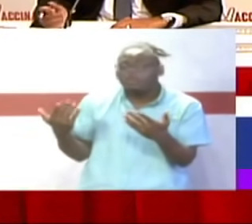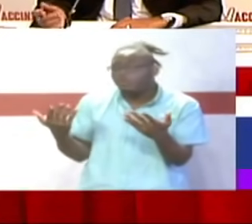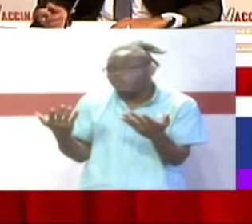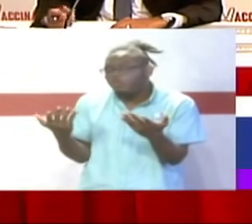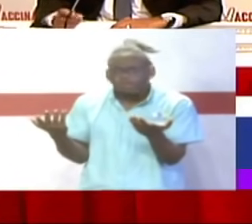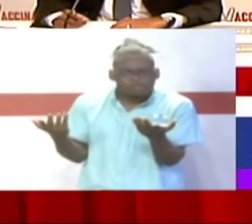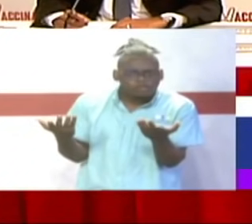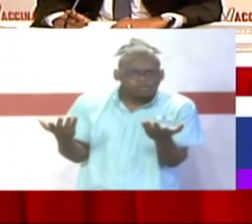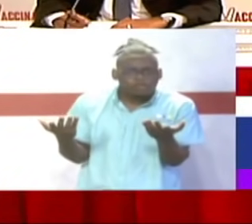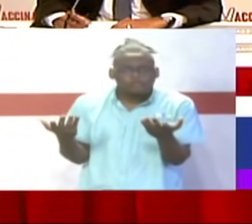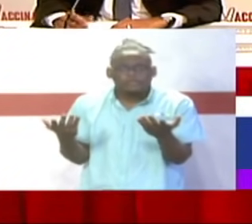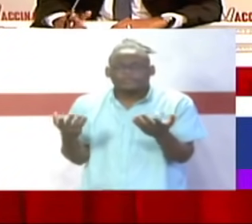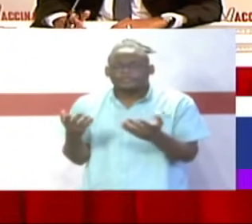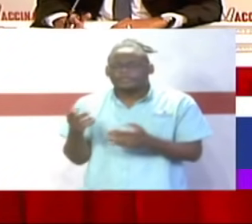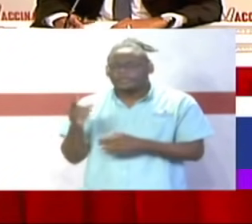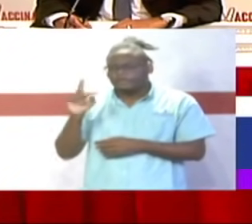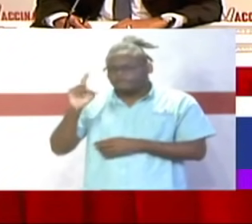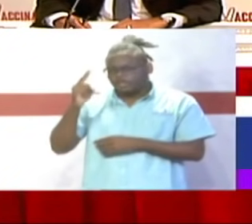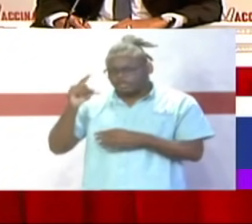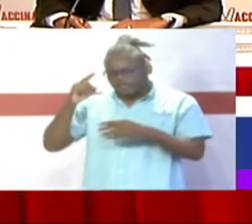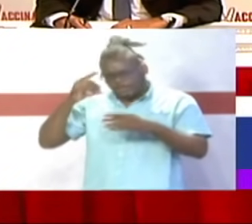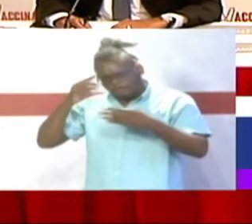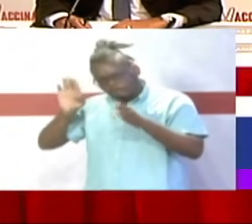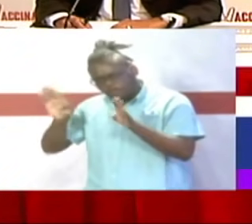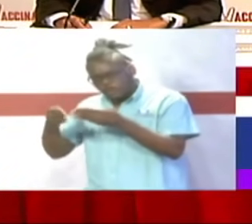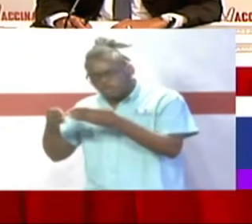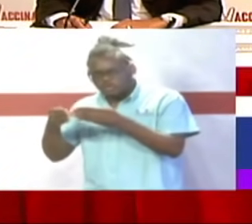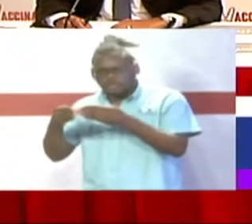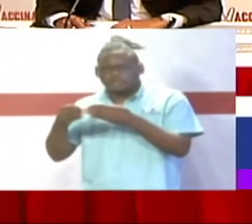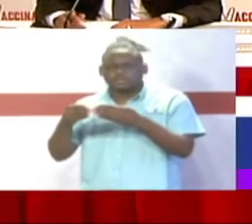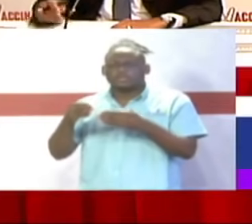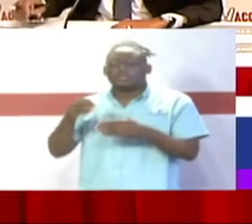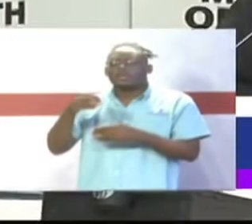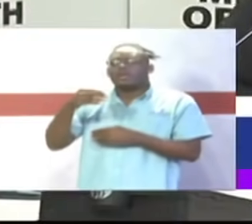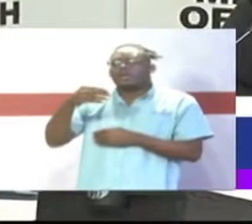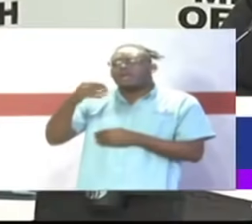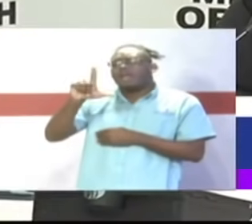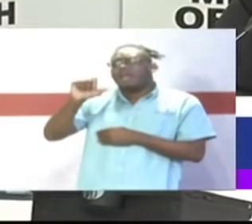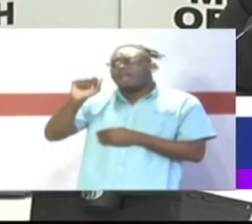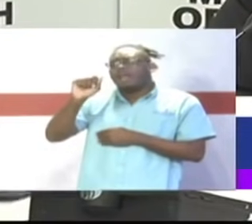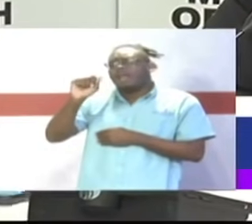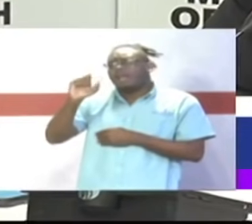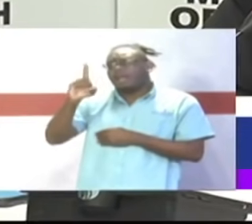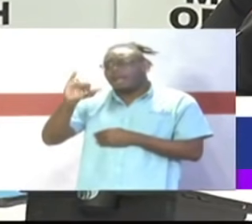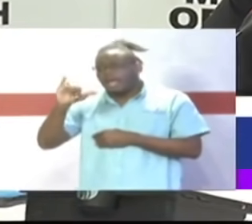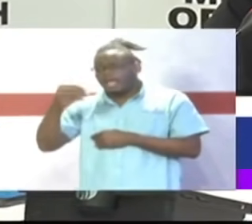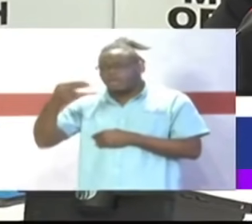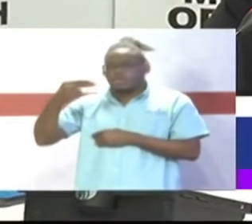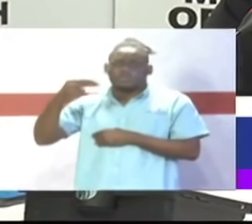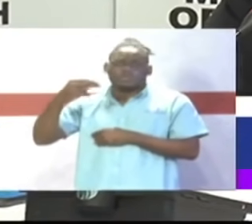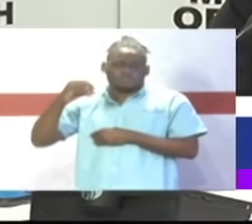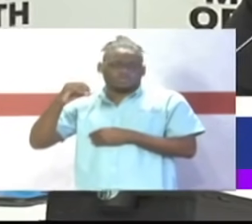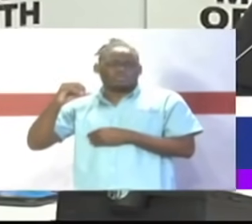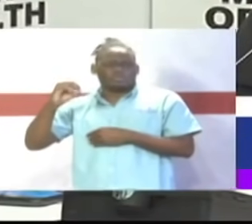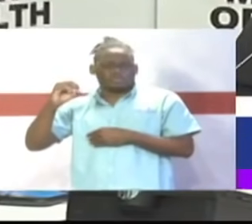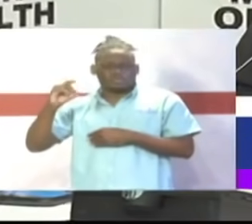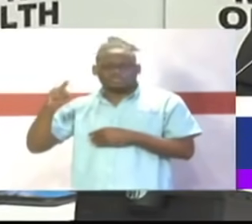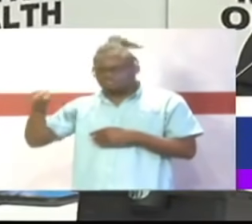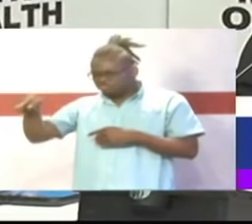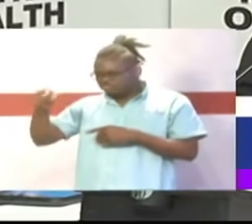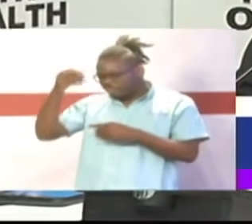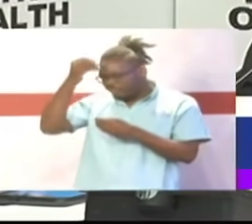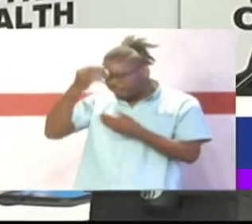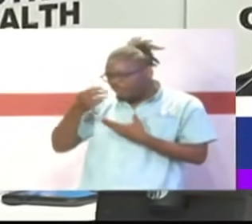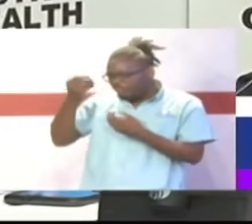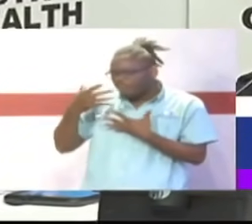home first, and then we can deal with the other ones. So in terms of the Lady Ho Choi, I have gotten notice from my CMOH for St. George